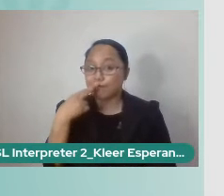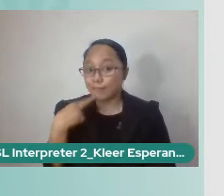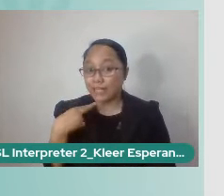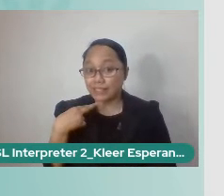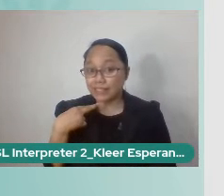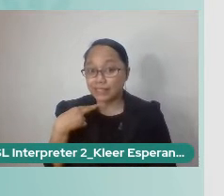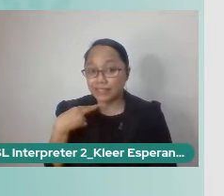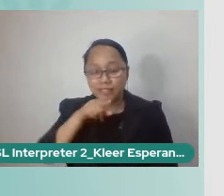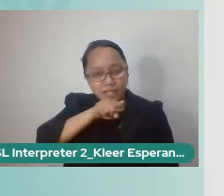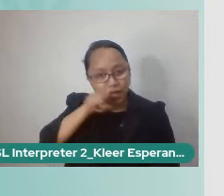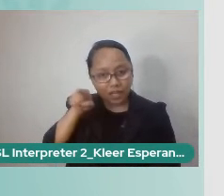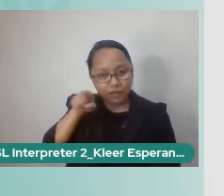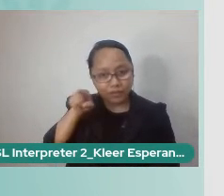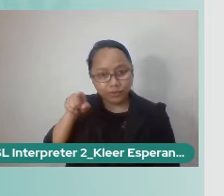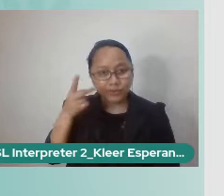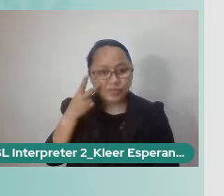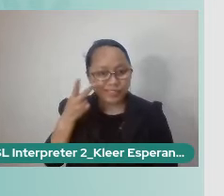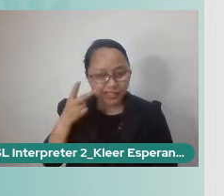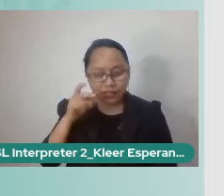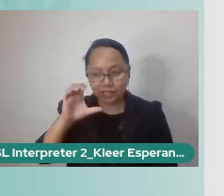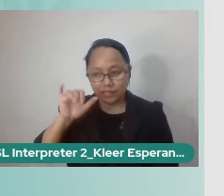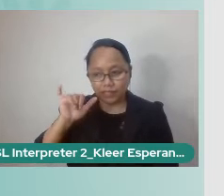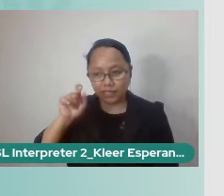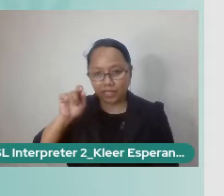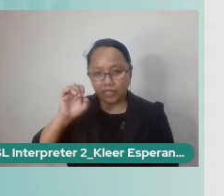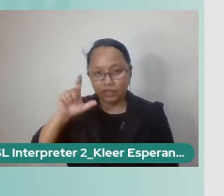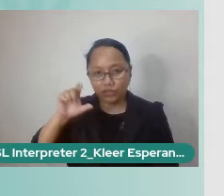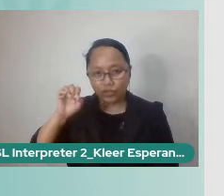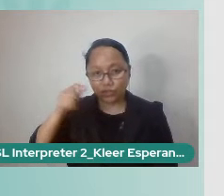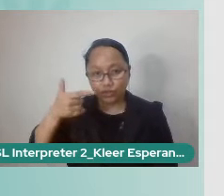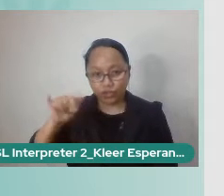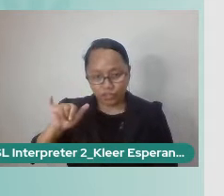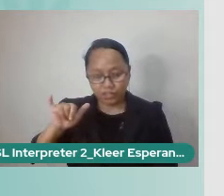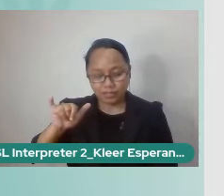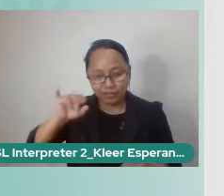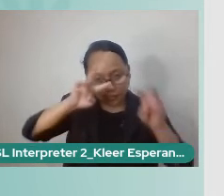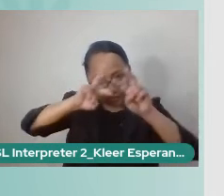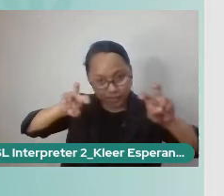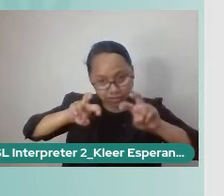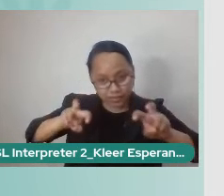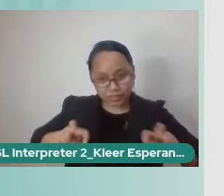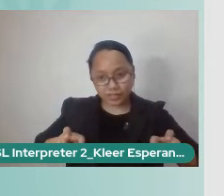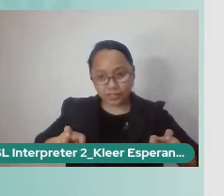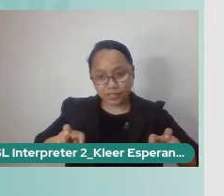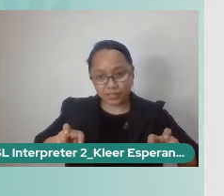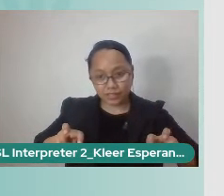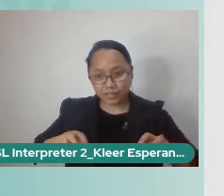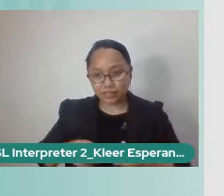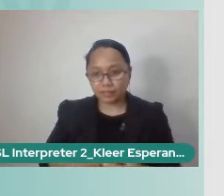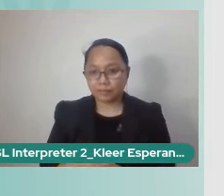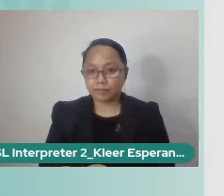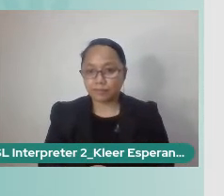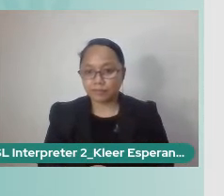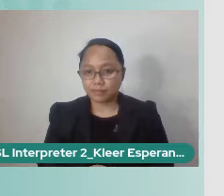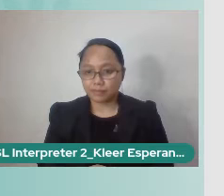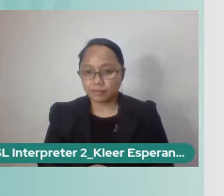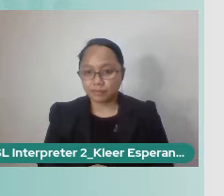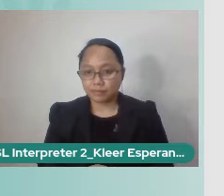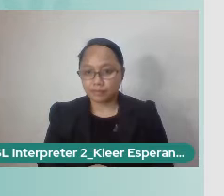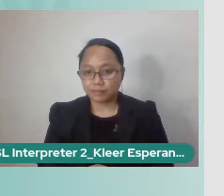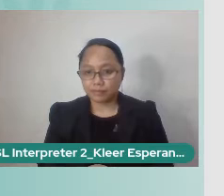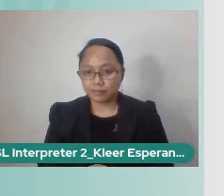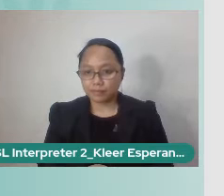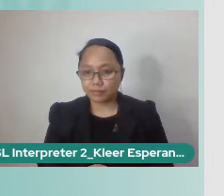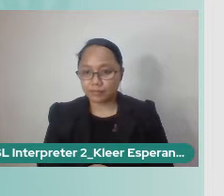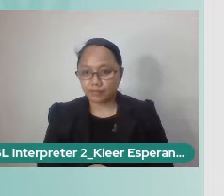many cytology-based programs, the risk of developing a CIN3+, the most serious